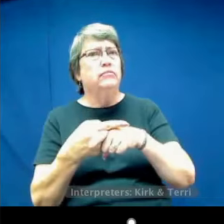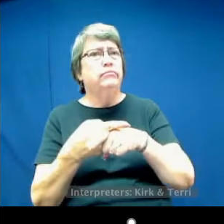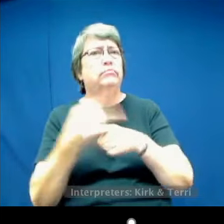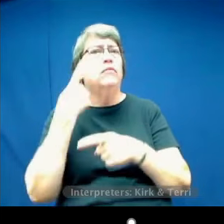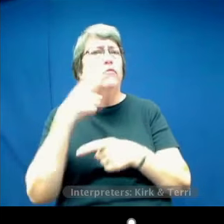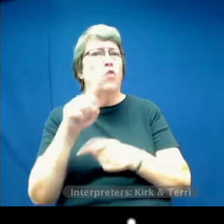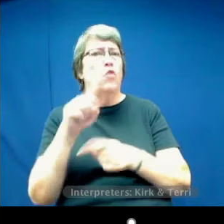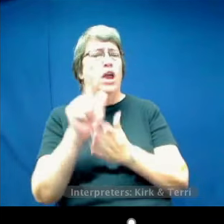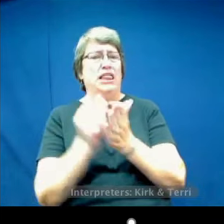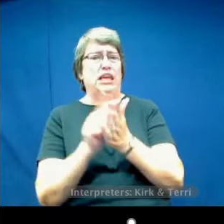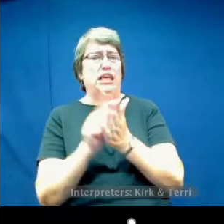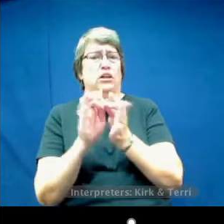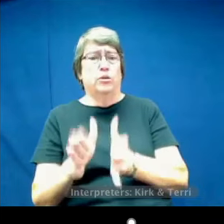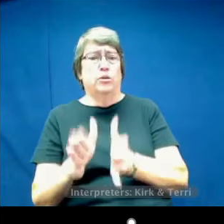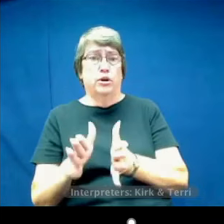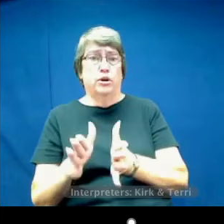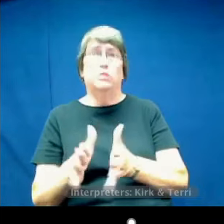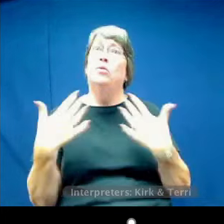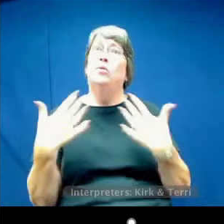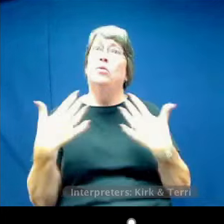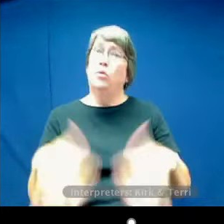settings can be extensive.